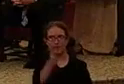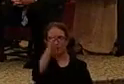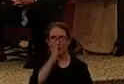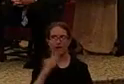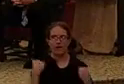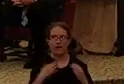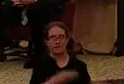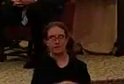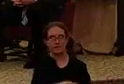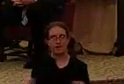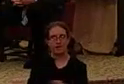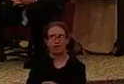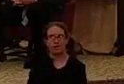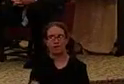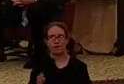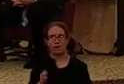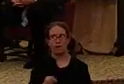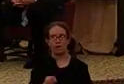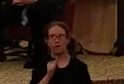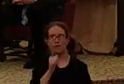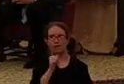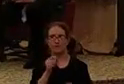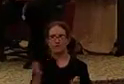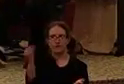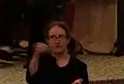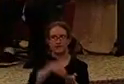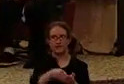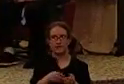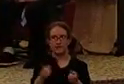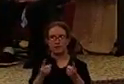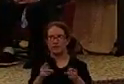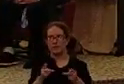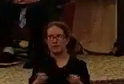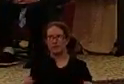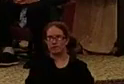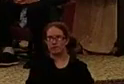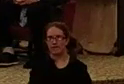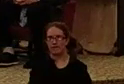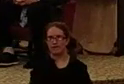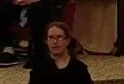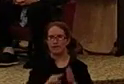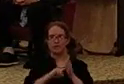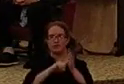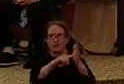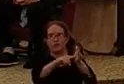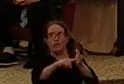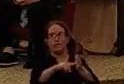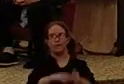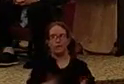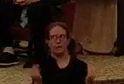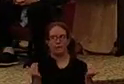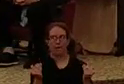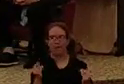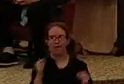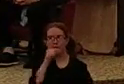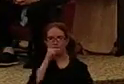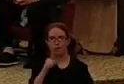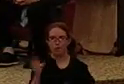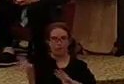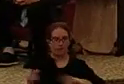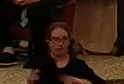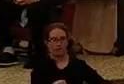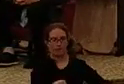has got a plan. Amen. You're fixing to come back. And you're coming to a place that I'm going to show you. Hallelujah. Come on, that's what he told him when he left